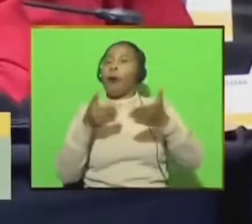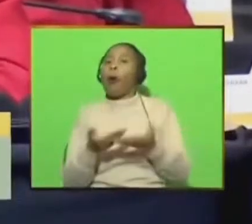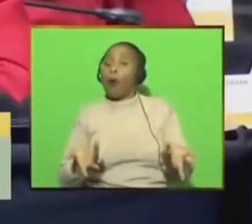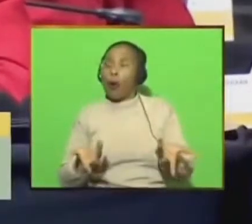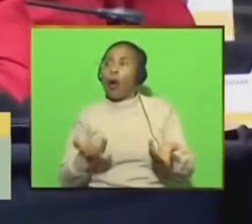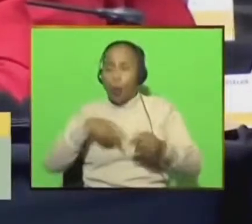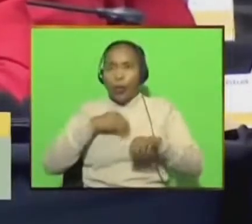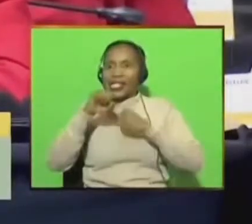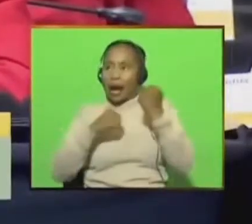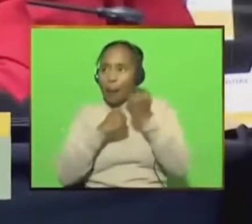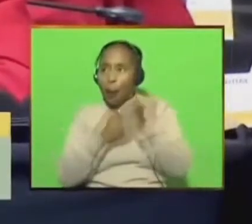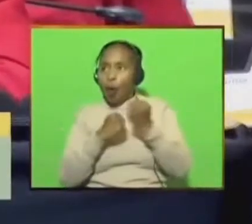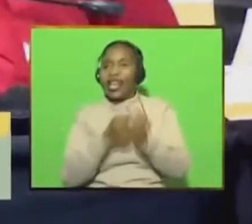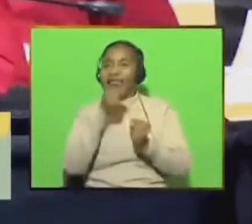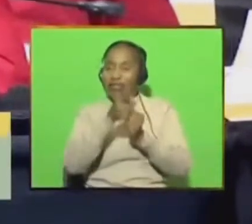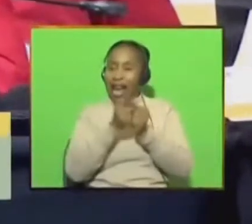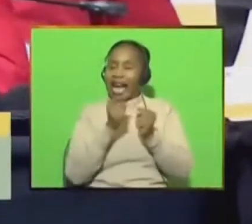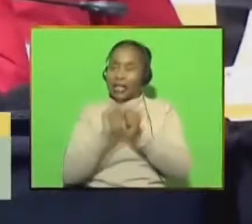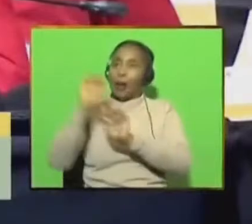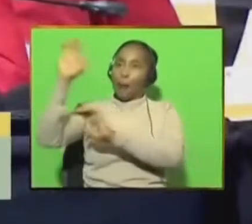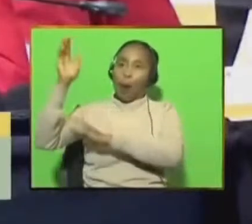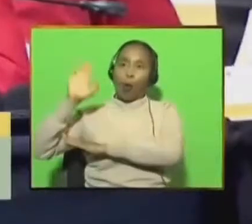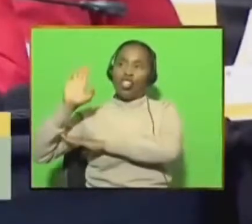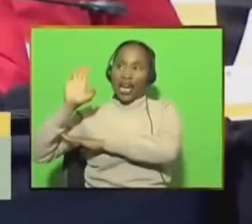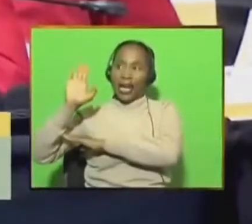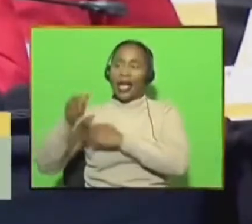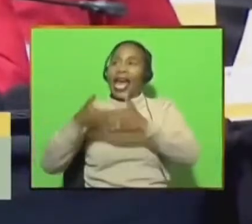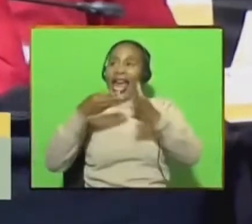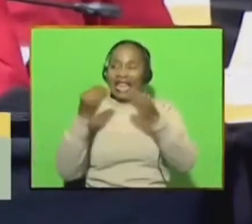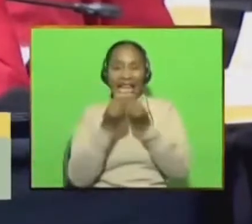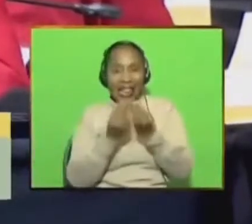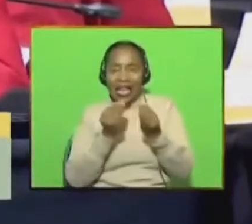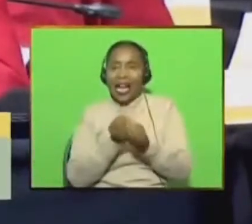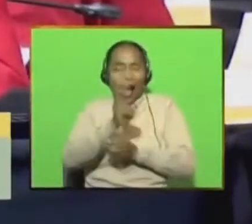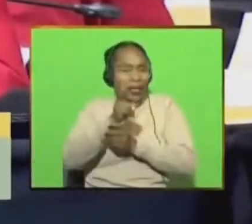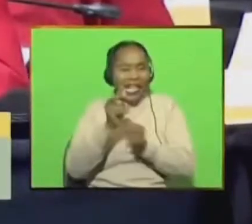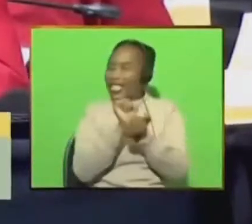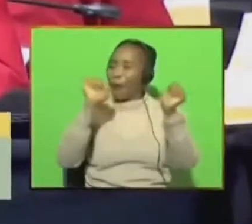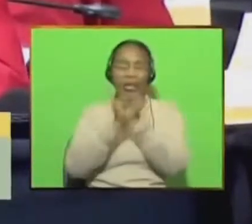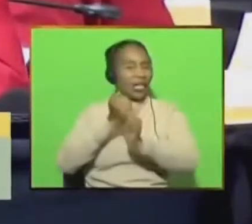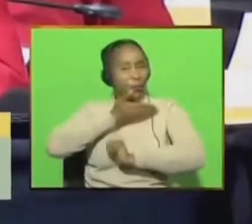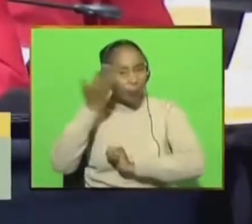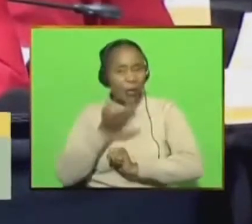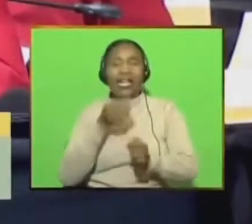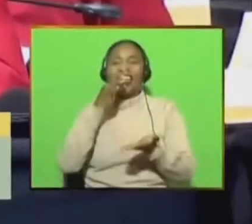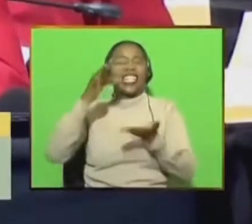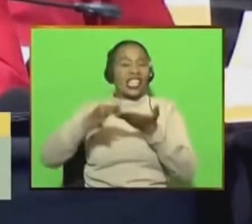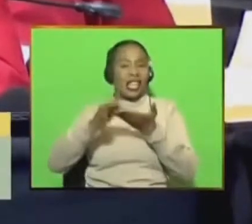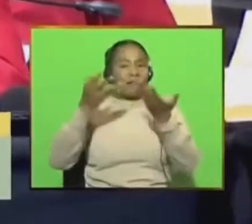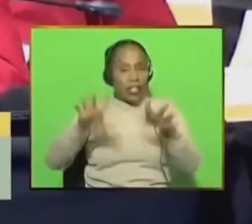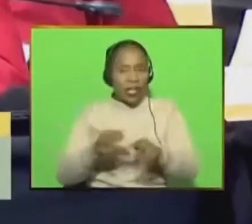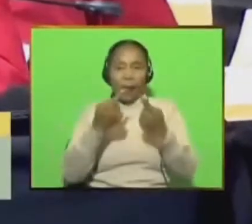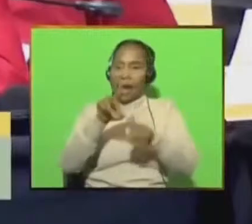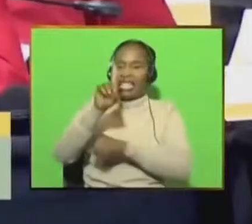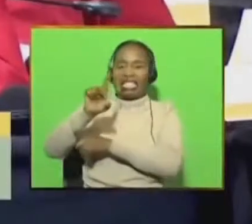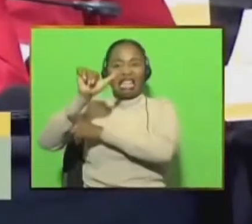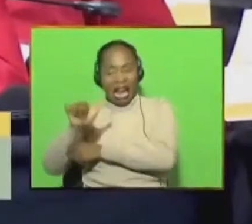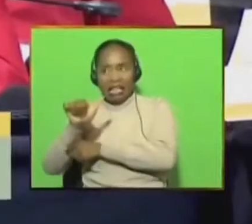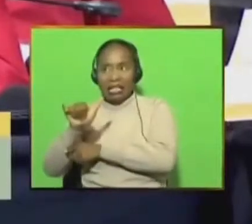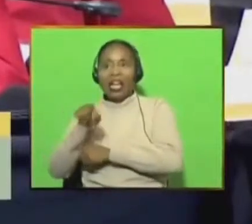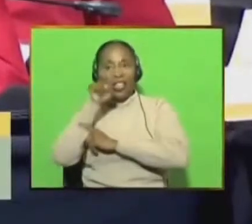to count in the middle of the plenary. It's not something strange. And Floyd was